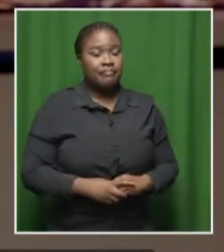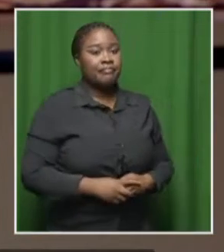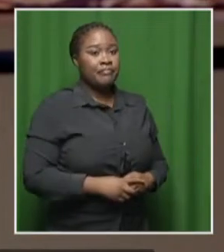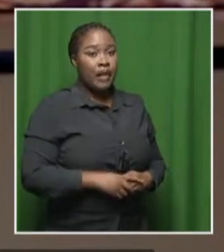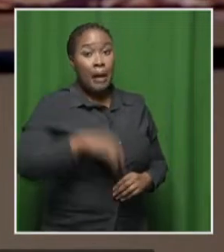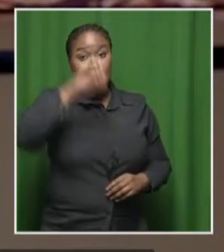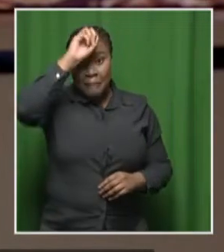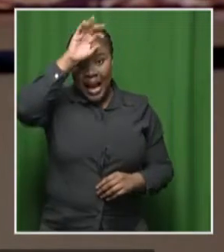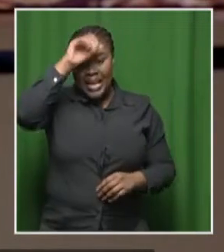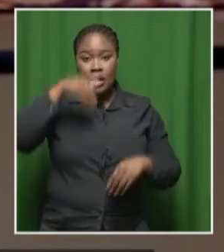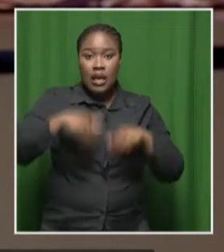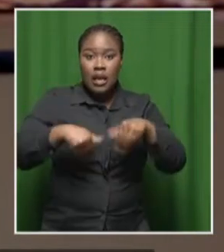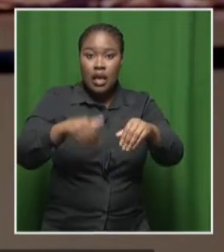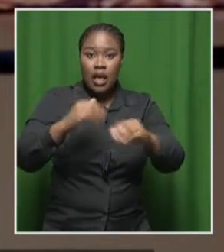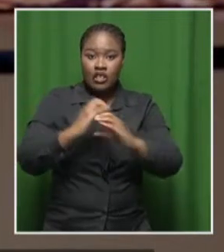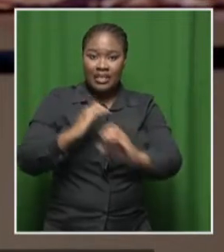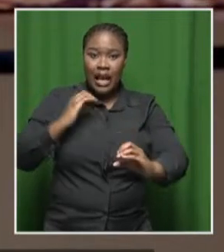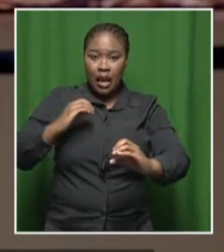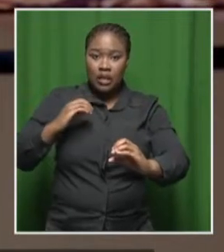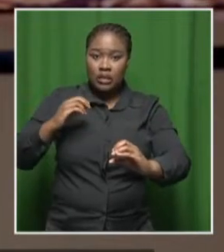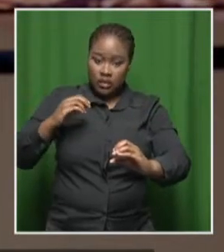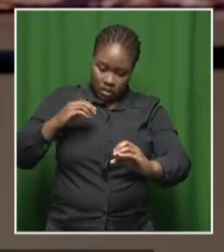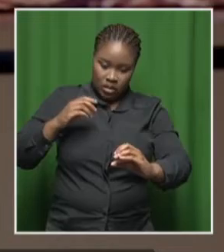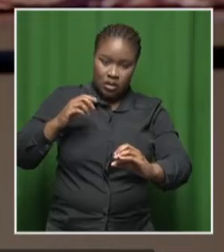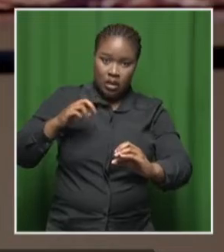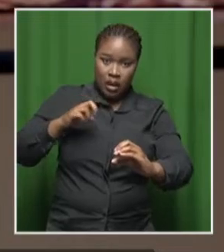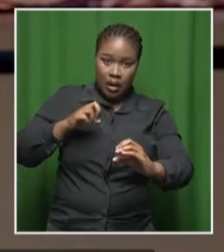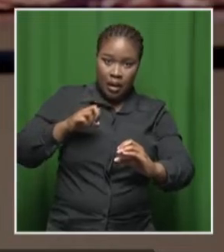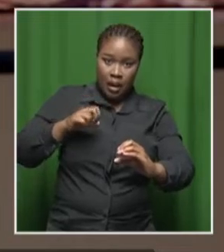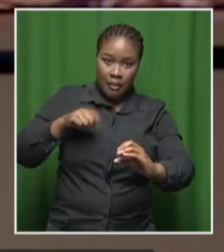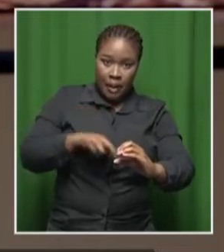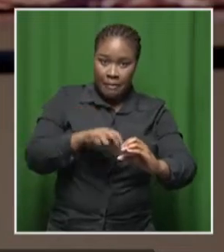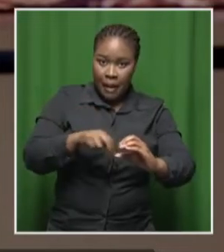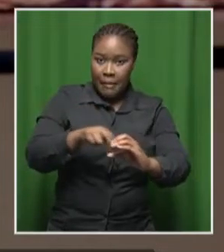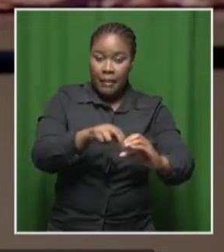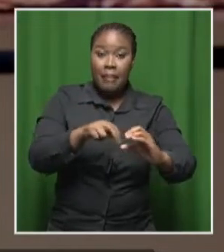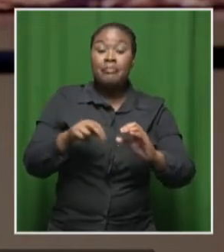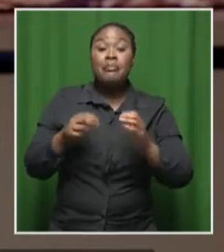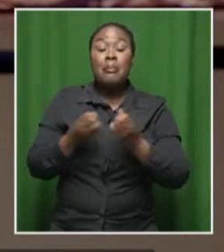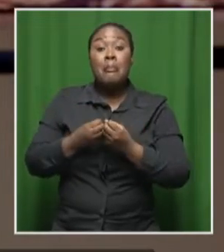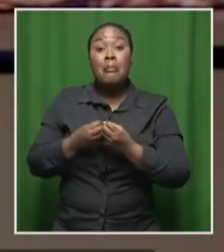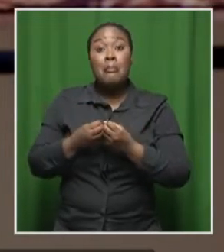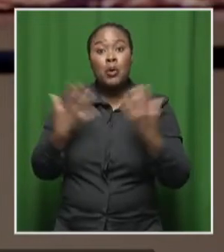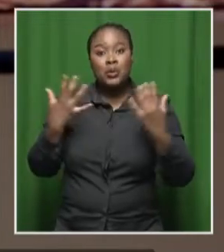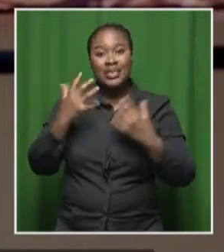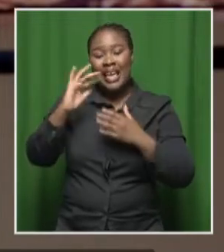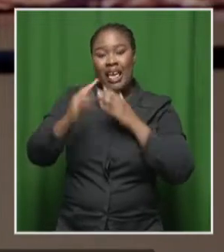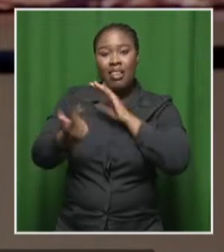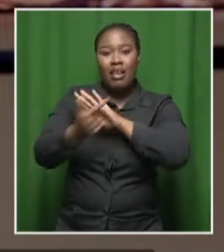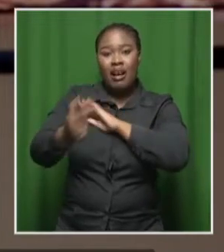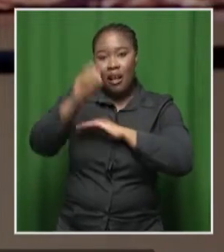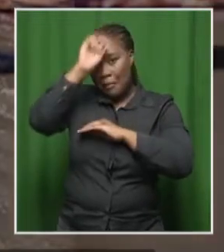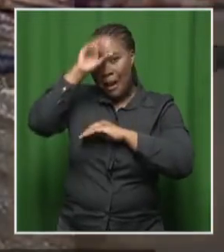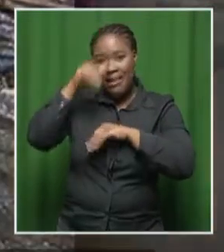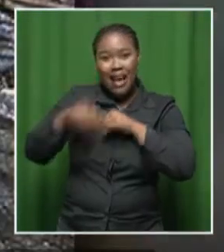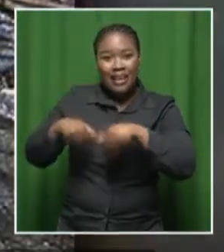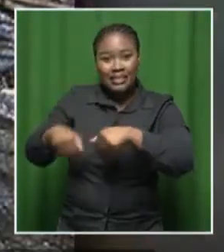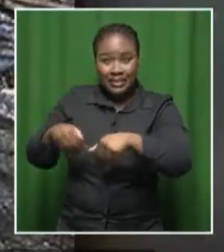where Zamas are at work, and we do have a story. Our last story is called Undercity and is